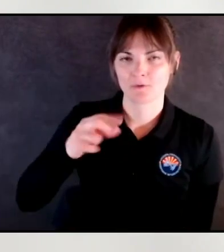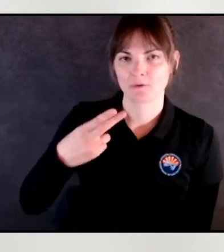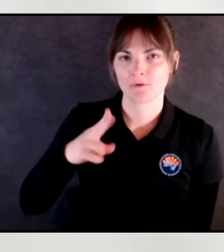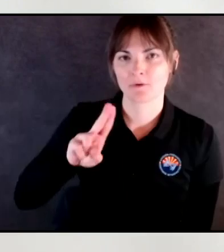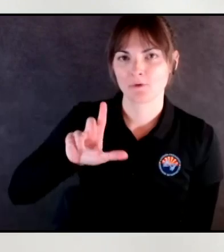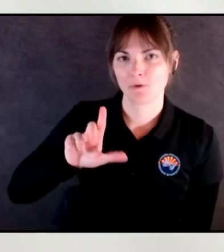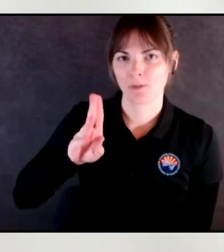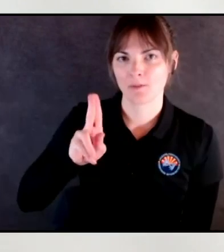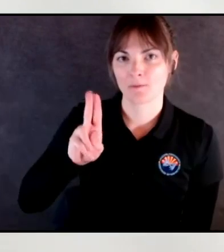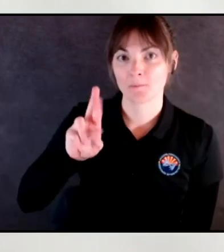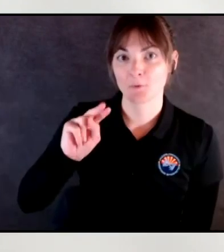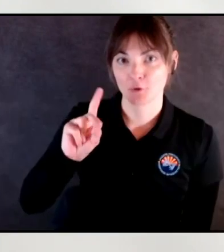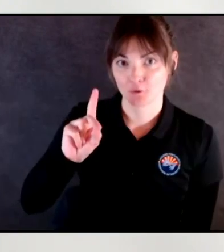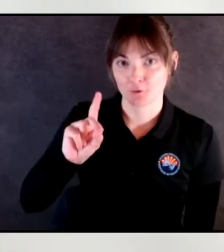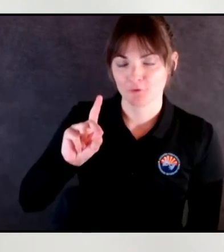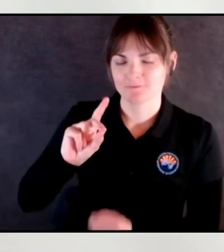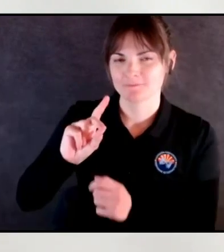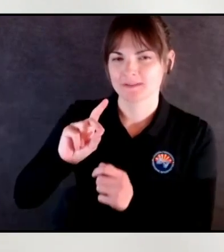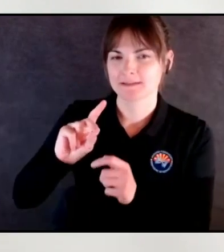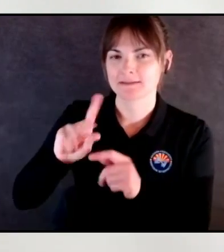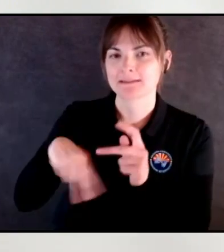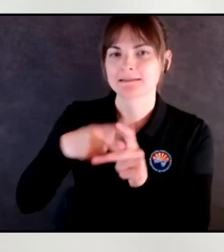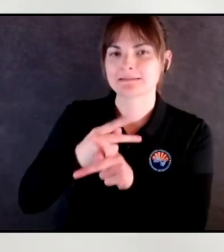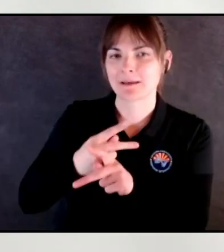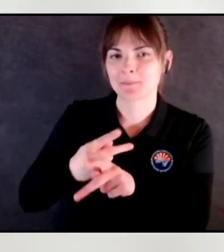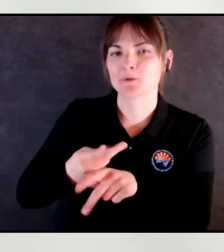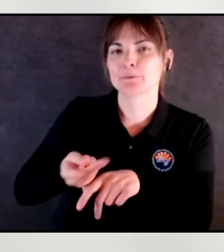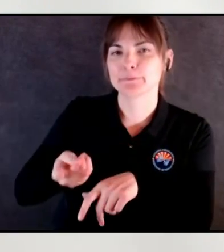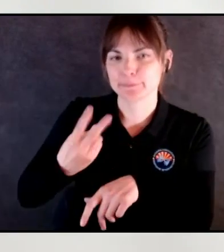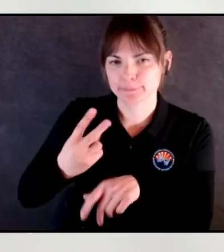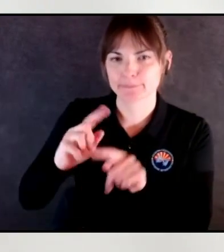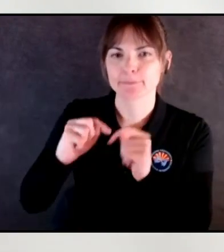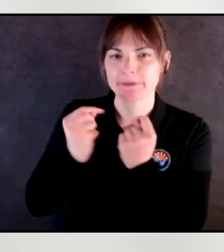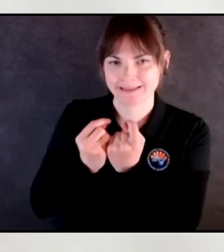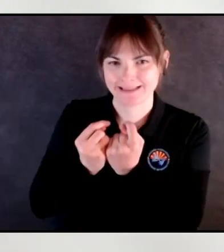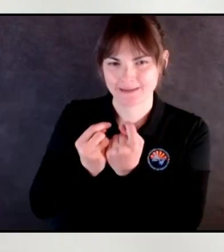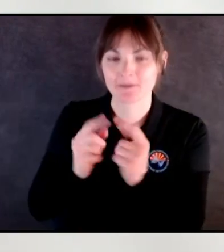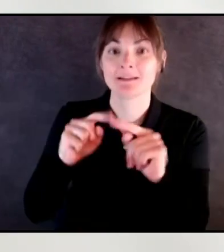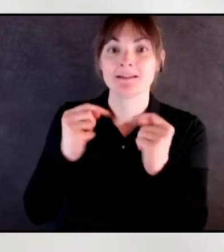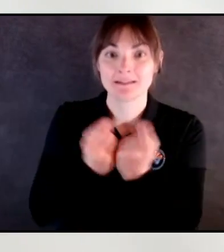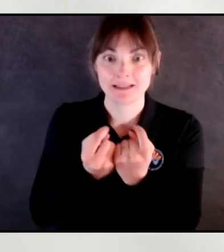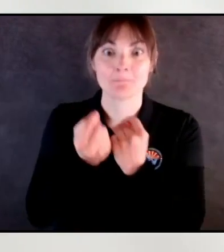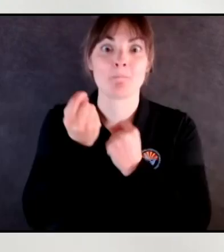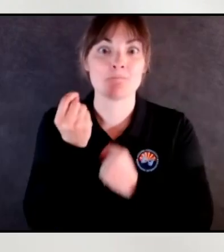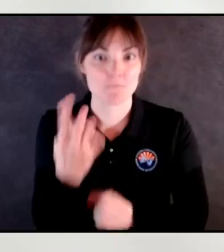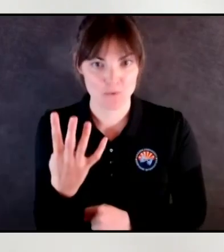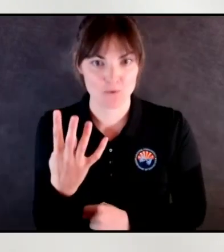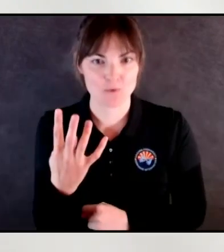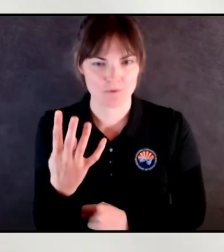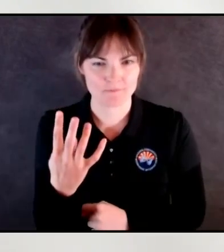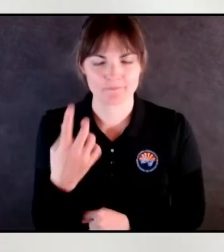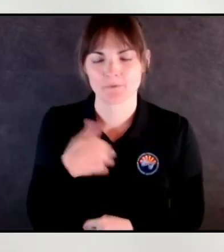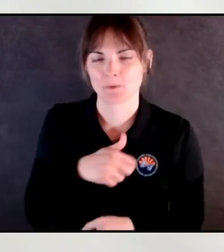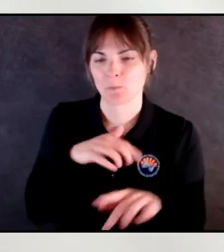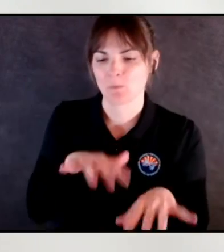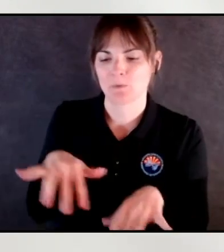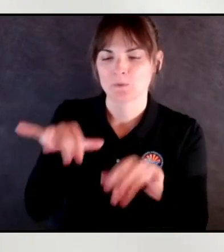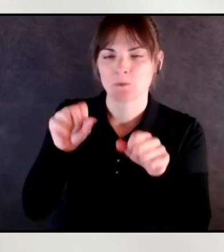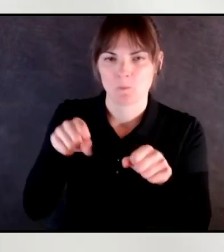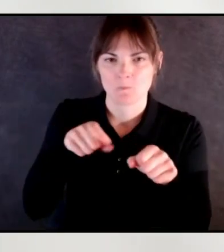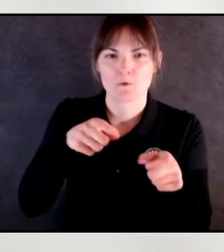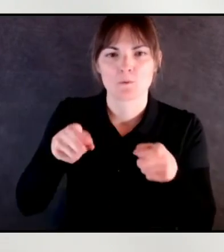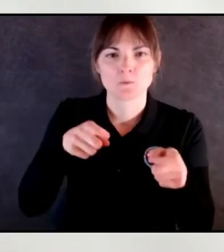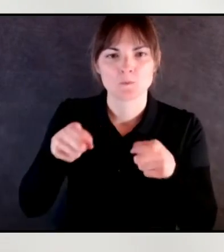4. So Southwest Area Incident Management Team 4. We took the fire this morning at 7 o'clock. We'll be